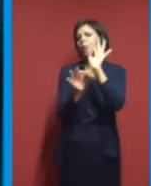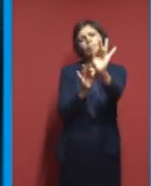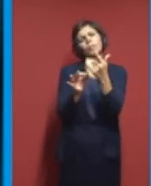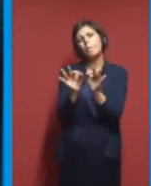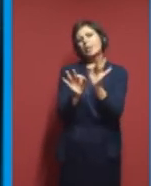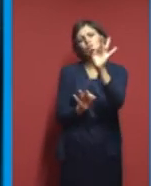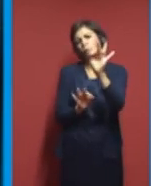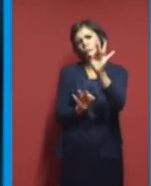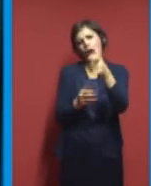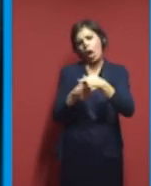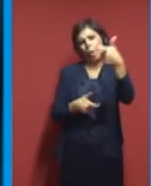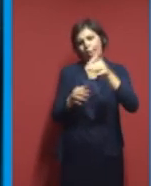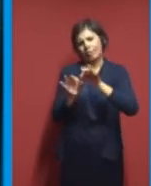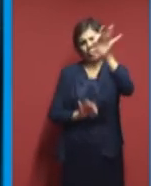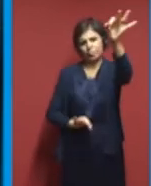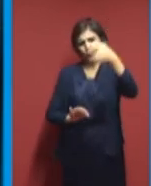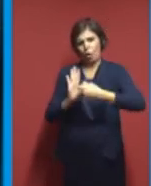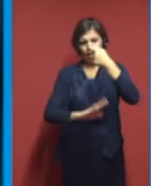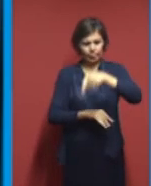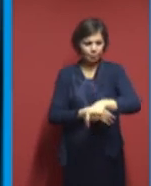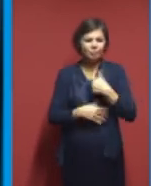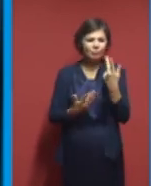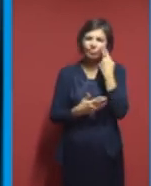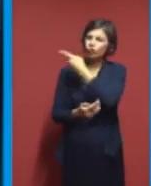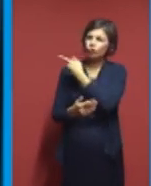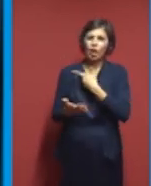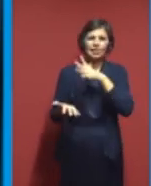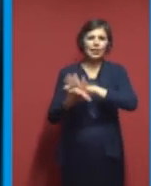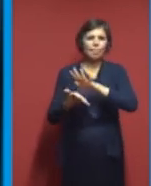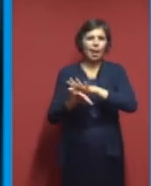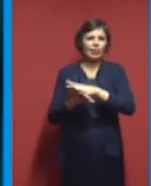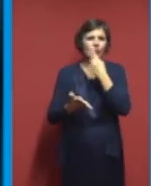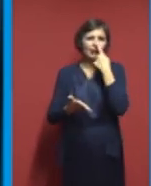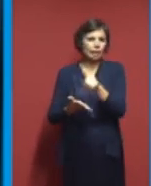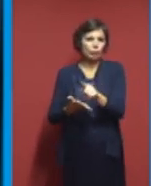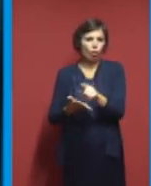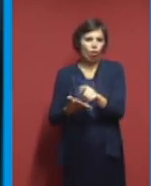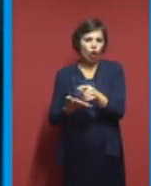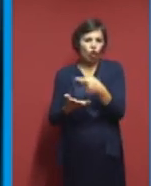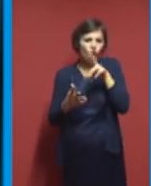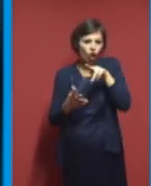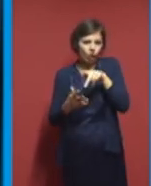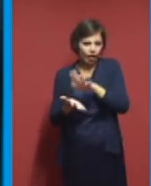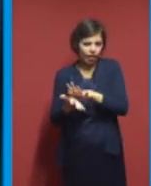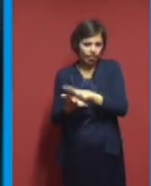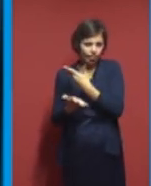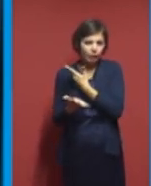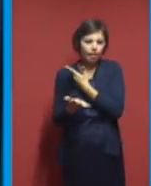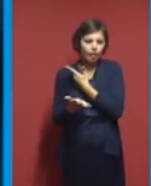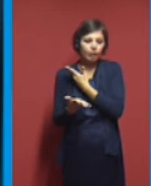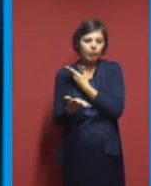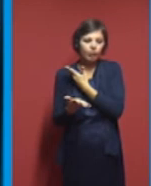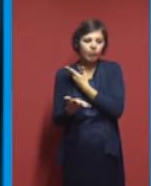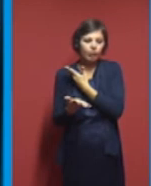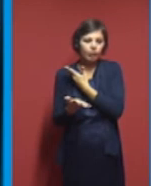Wei Wang hacked to be able to print cells, okay? And in Karen Berg's lab at Clemson University, they're actually using this technology to